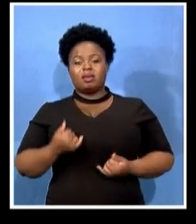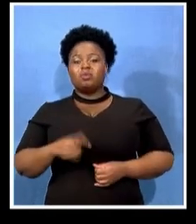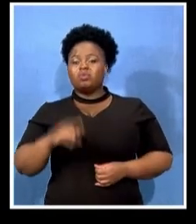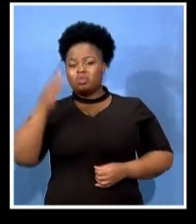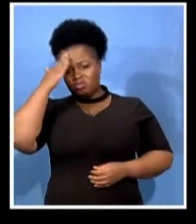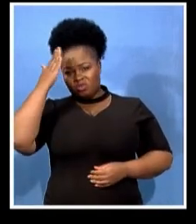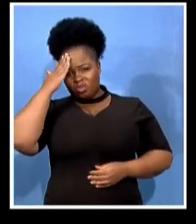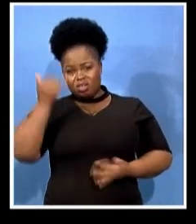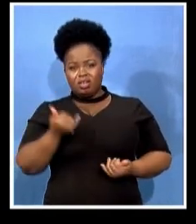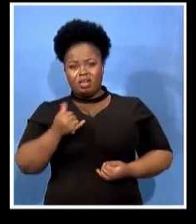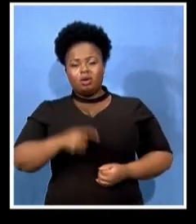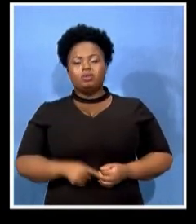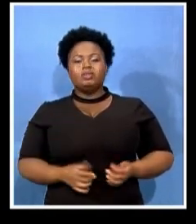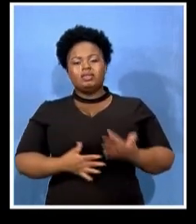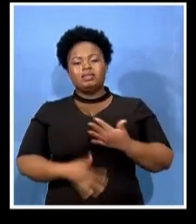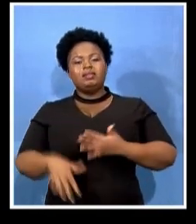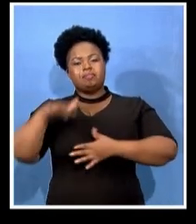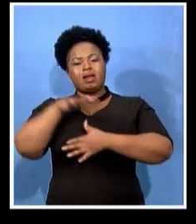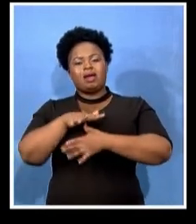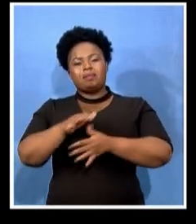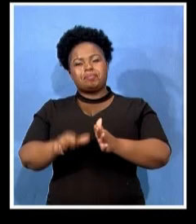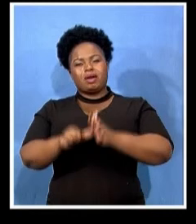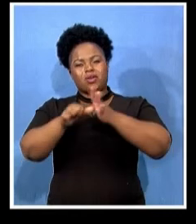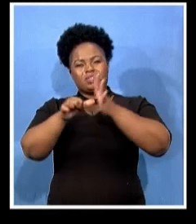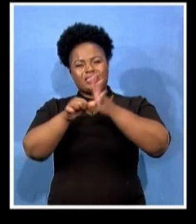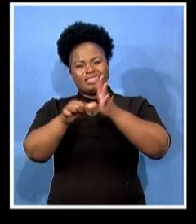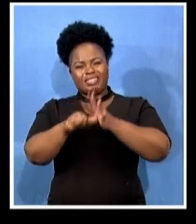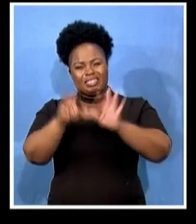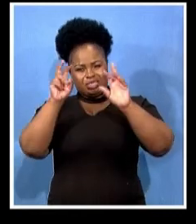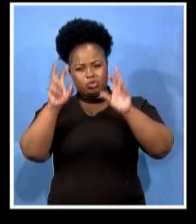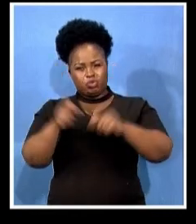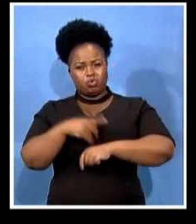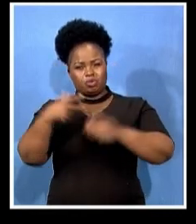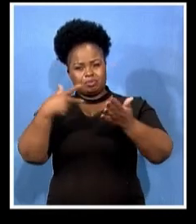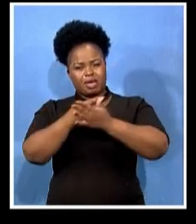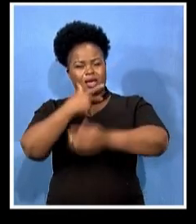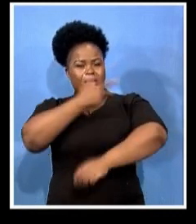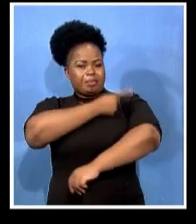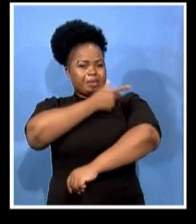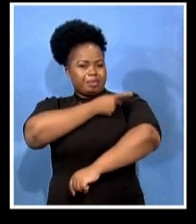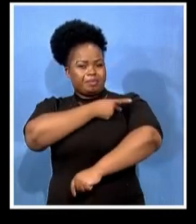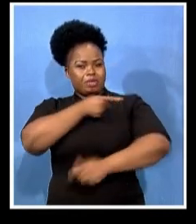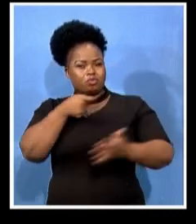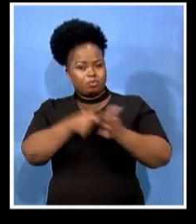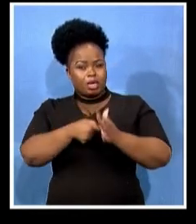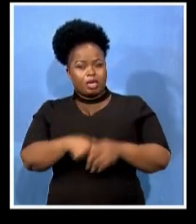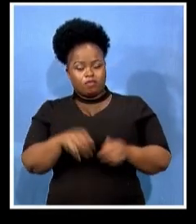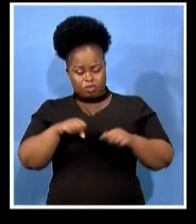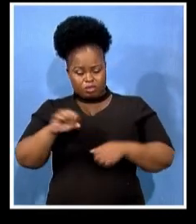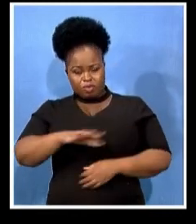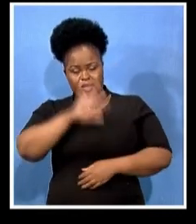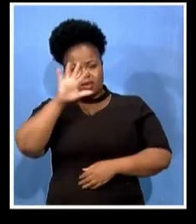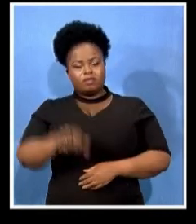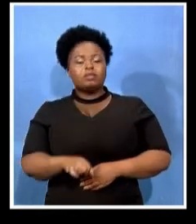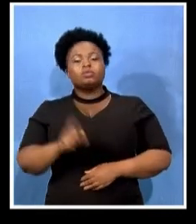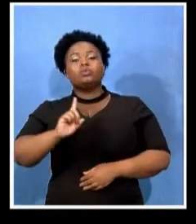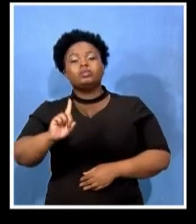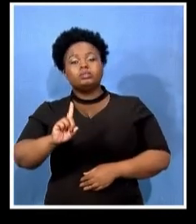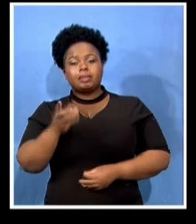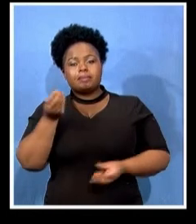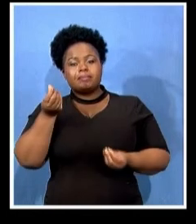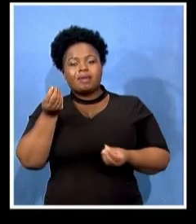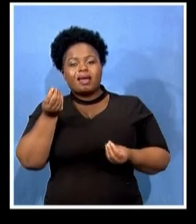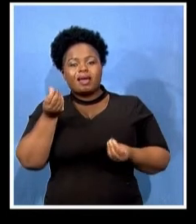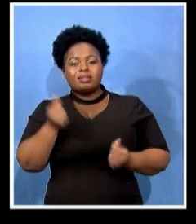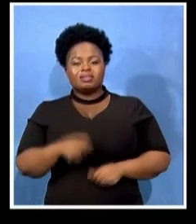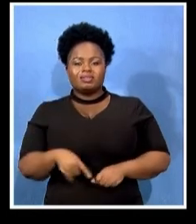issue in securing a vaccine for South Africans, for this country, is the issue of money and is monetary based. Over 33 countries around